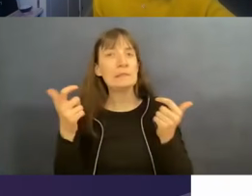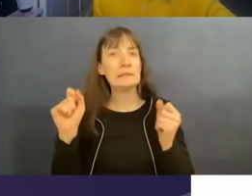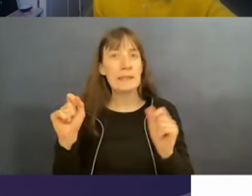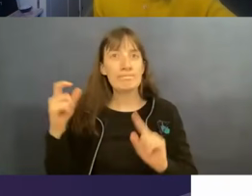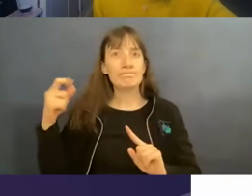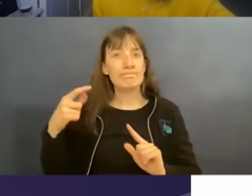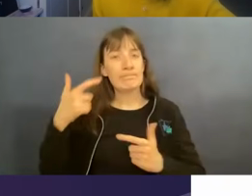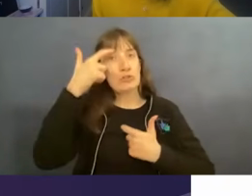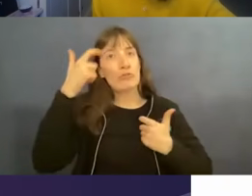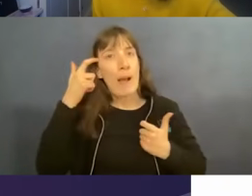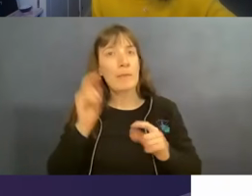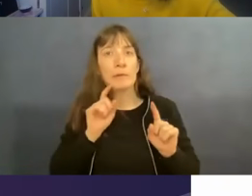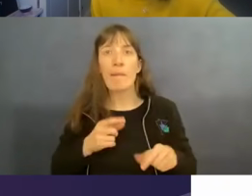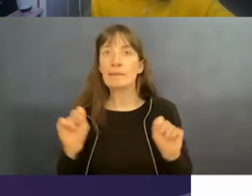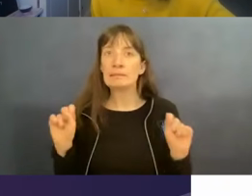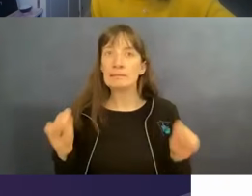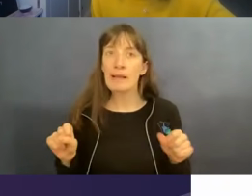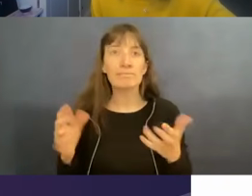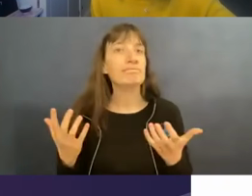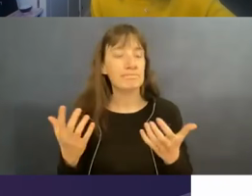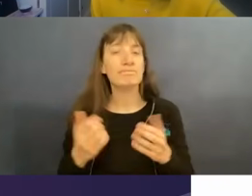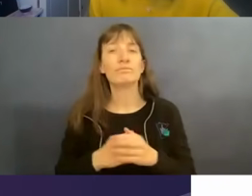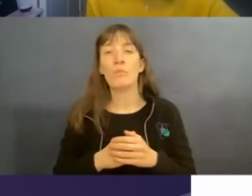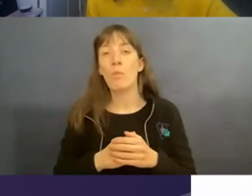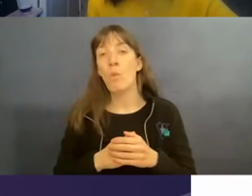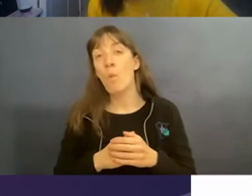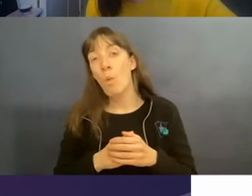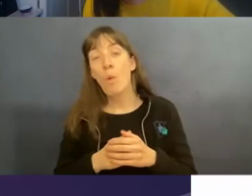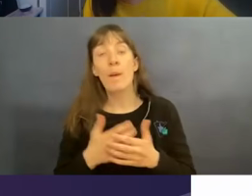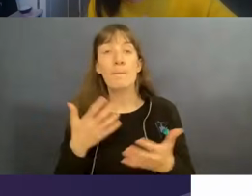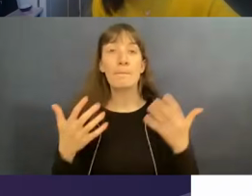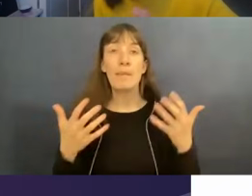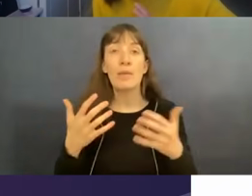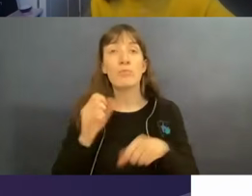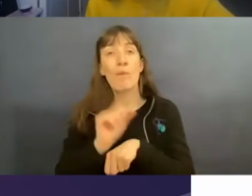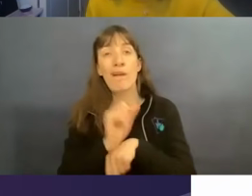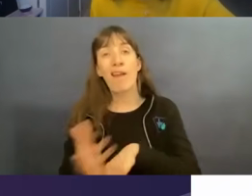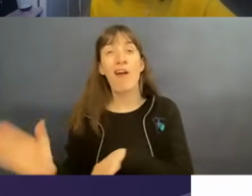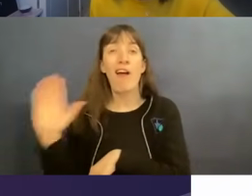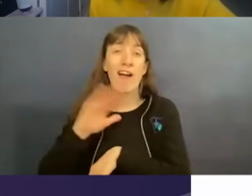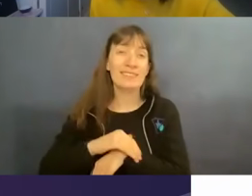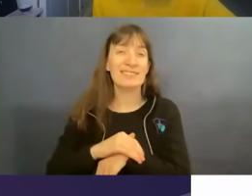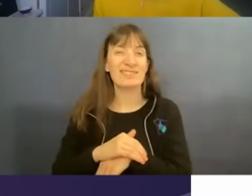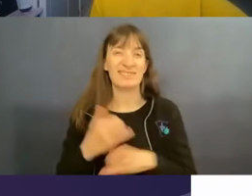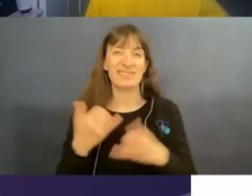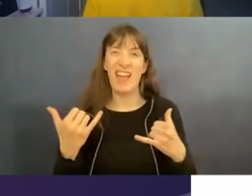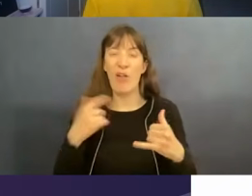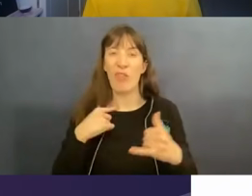content, or maybe even after, working all day, especially now because this one's in the